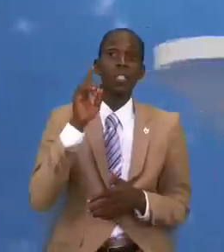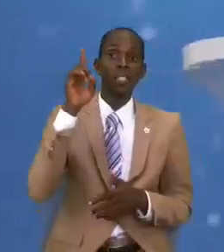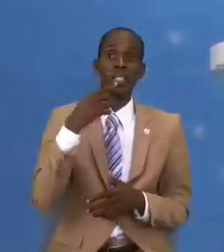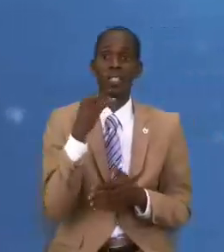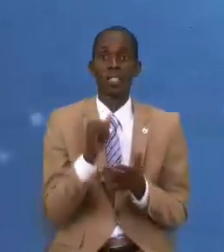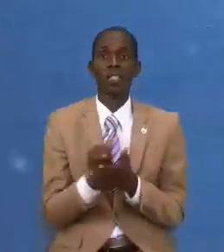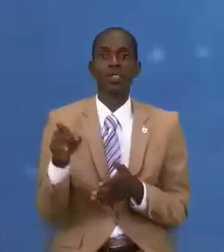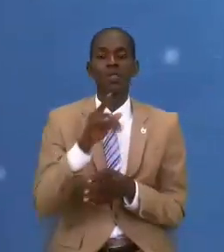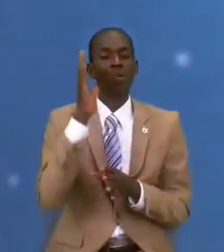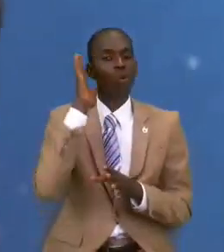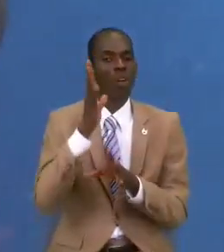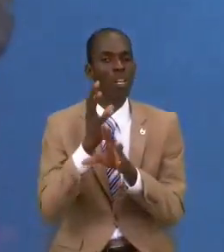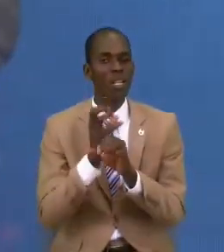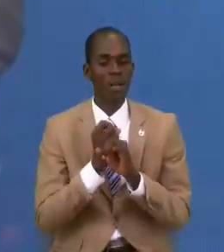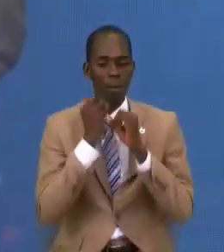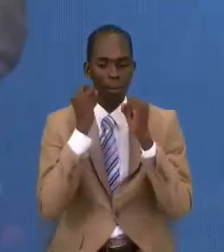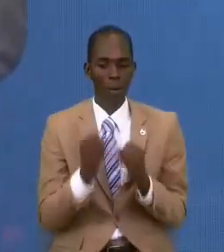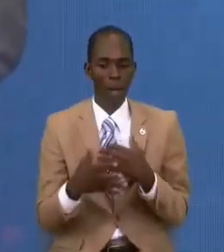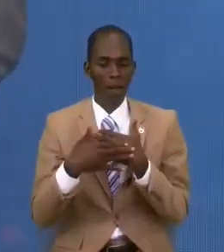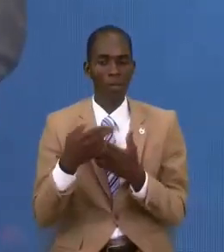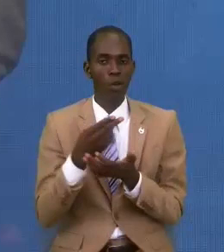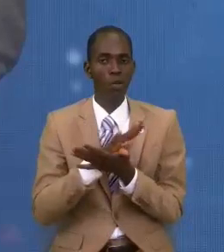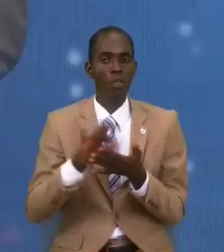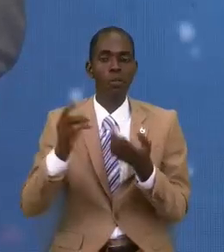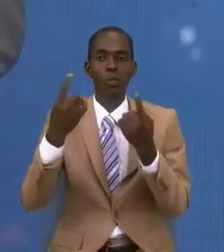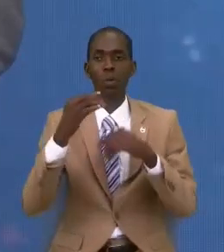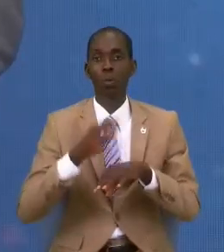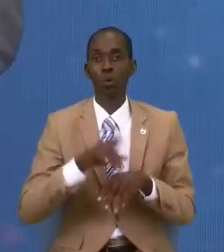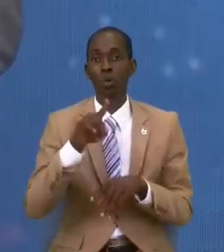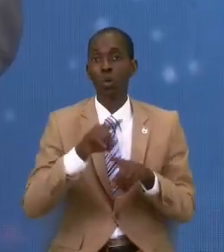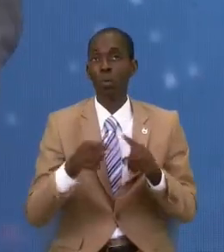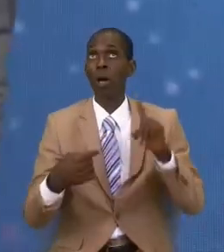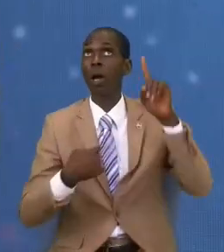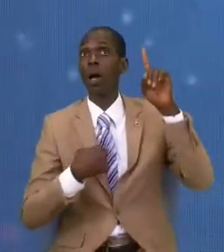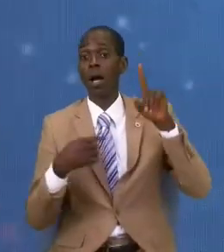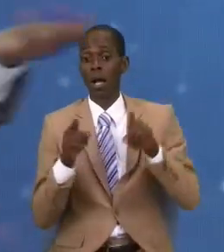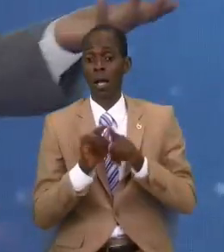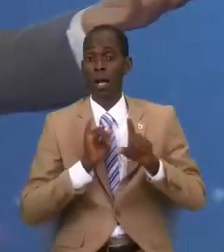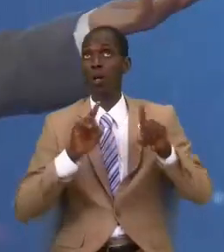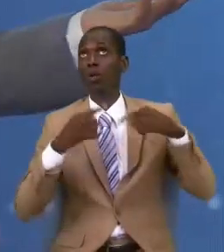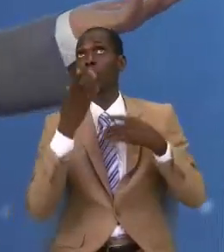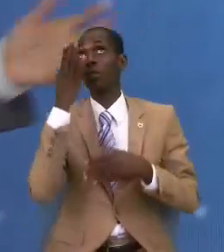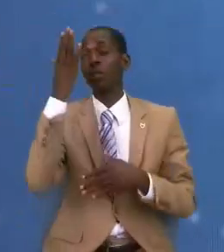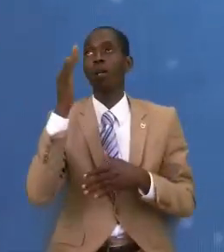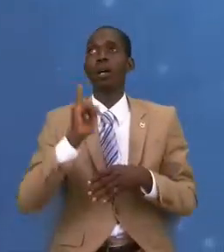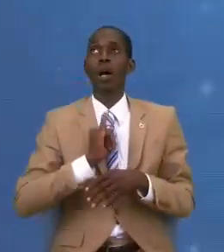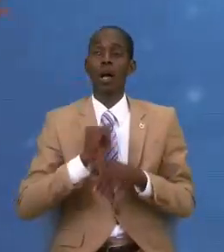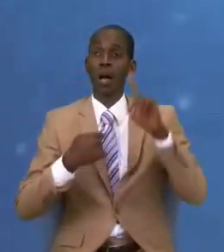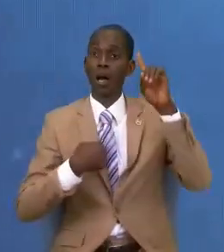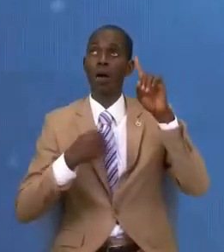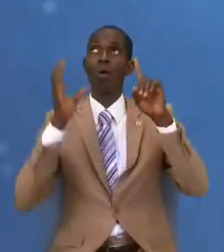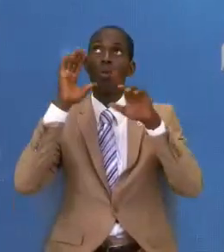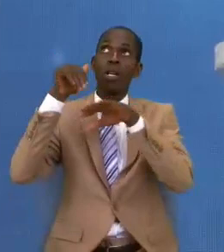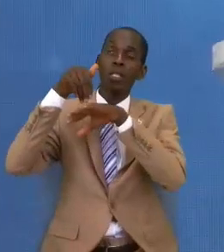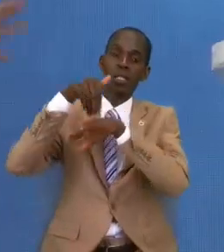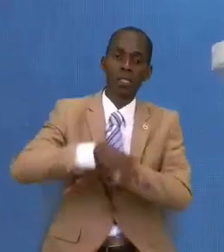said, I, as I go to heaven, I will send that Spirit upon you. He is the cornerstone. Anything